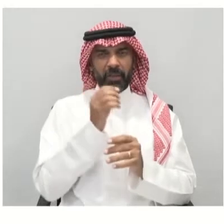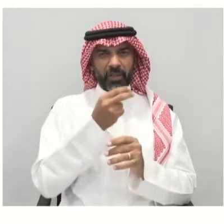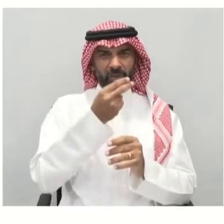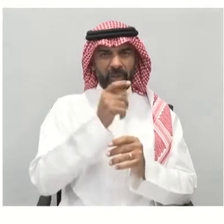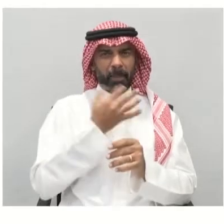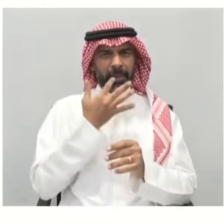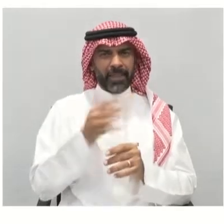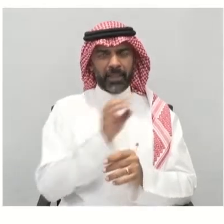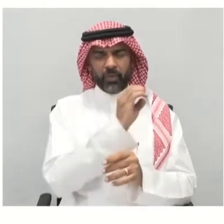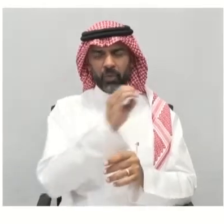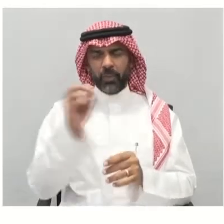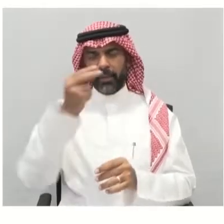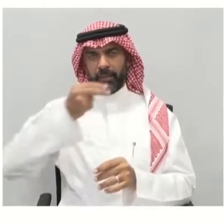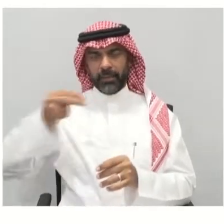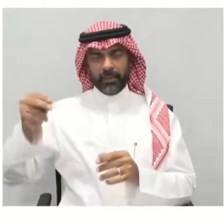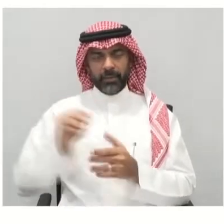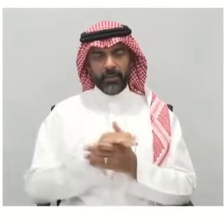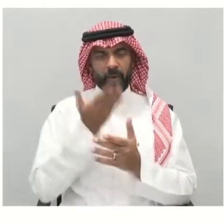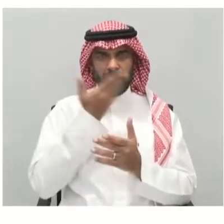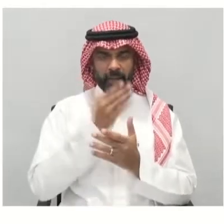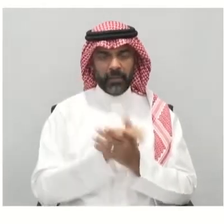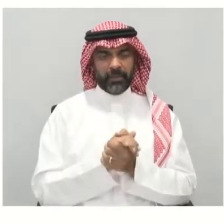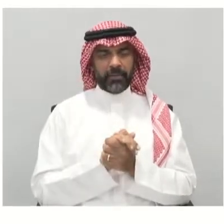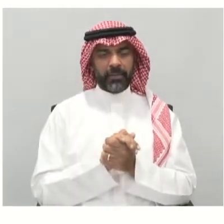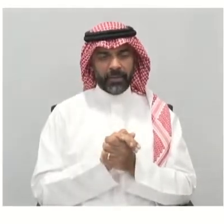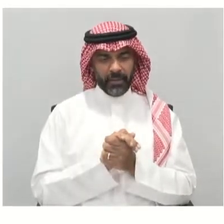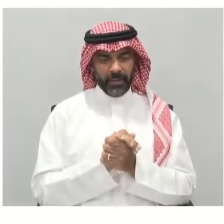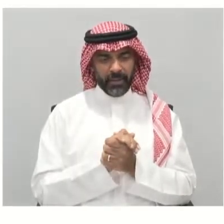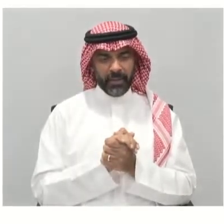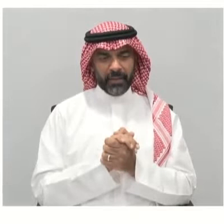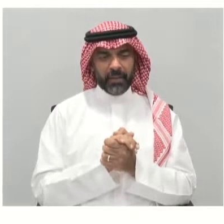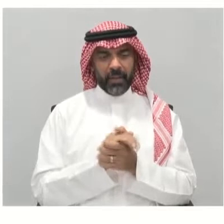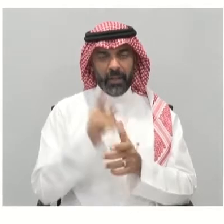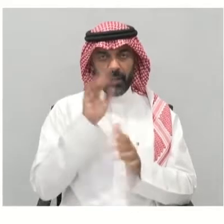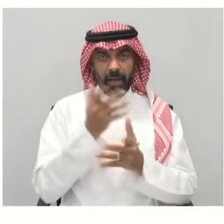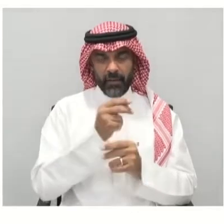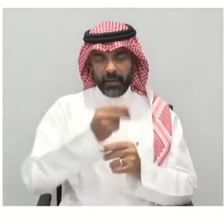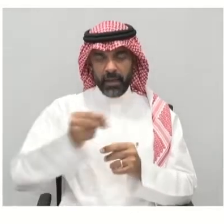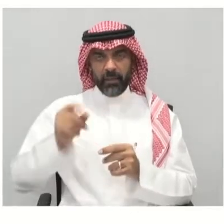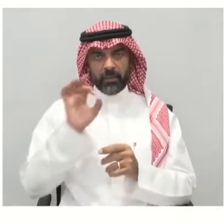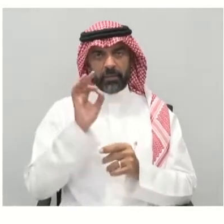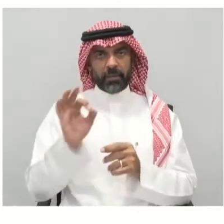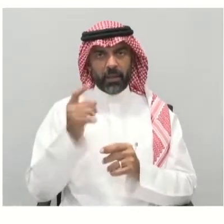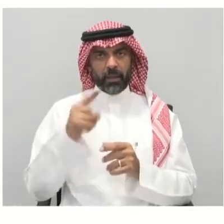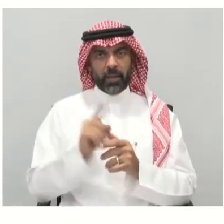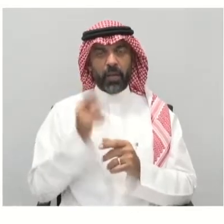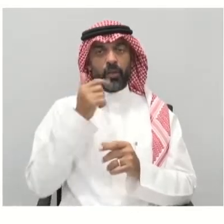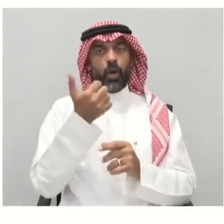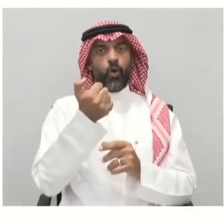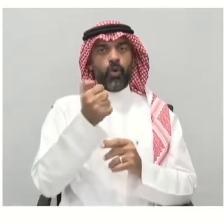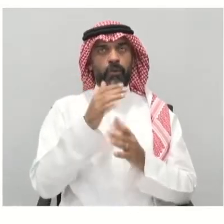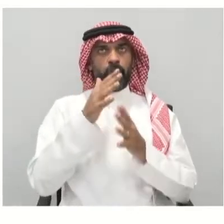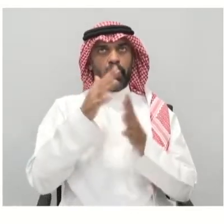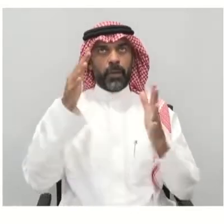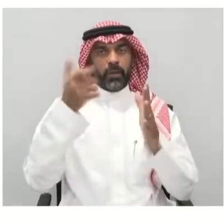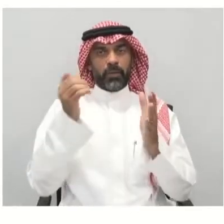We will do controlled writing, write upper and lowercase letters correctly. We will use lined paper correctly with